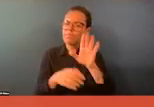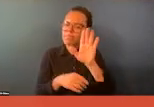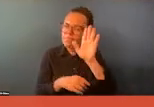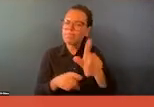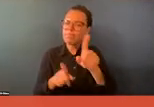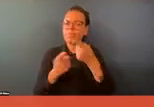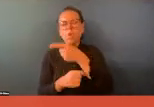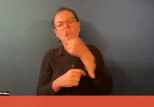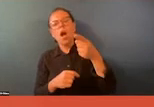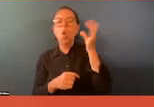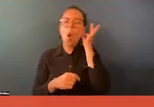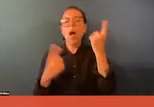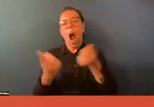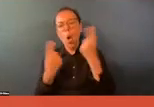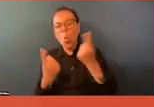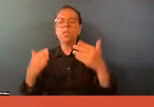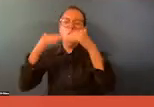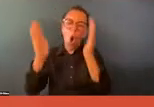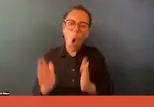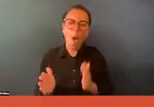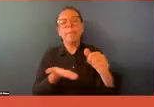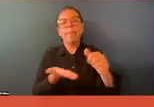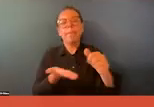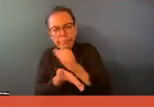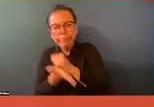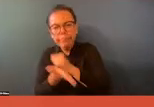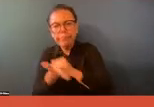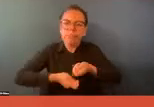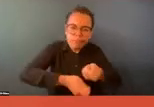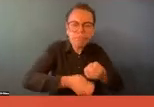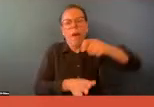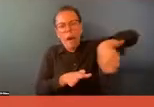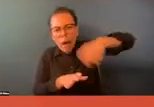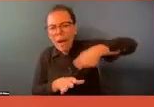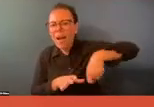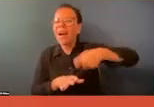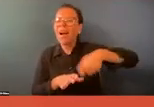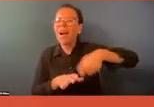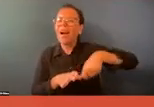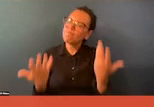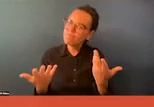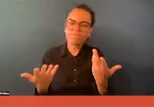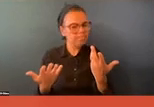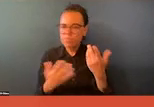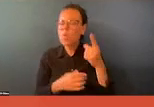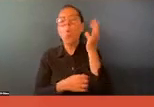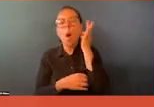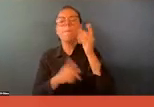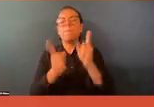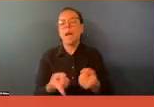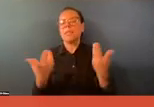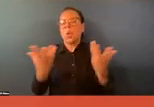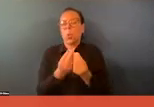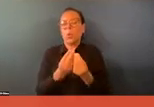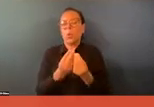on health, nutrition, sanitation, and hygiene in the family. For example, jointly